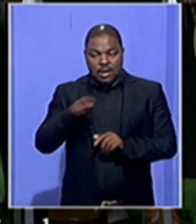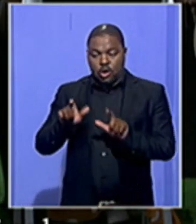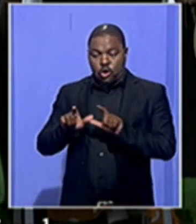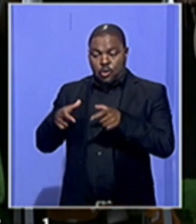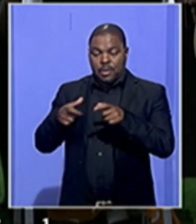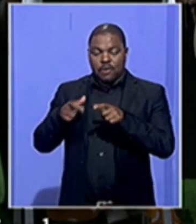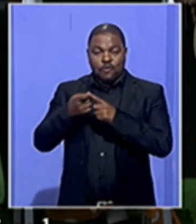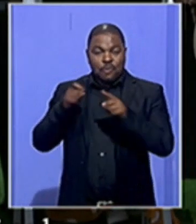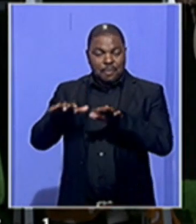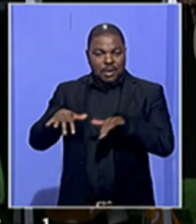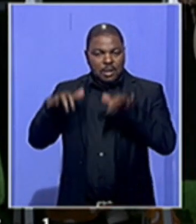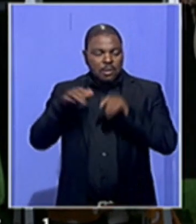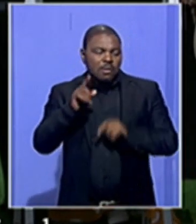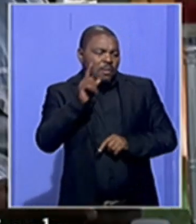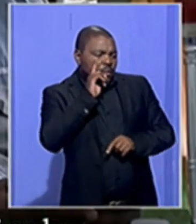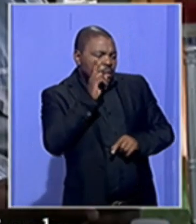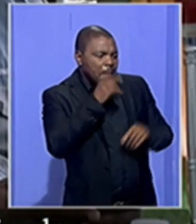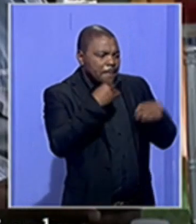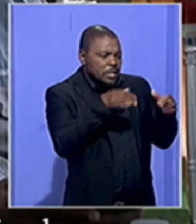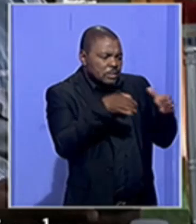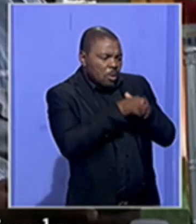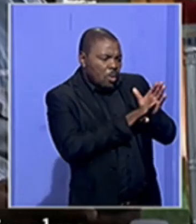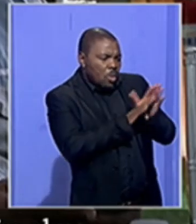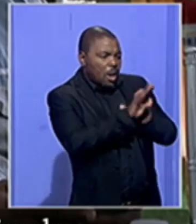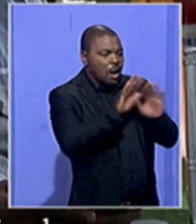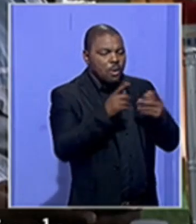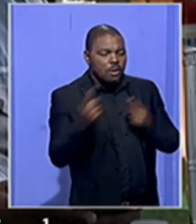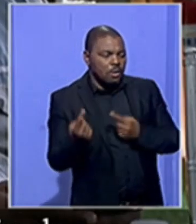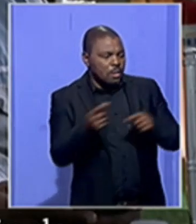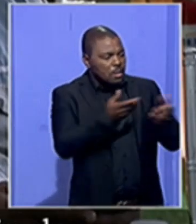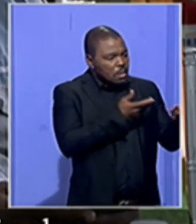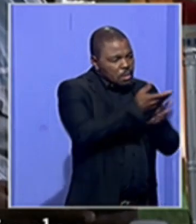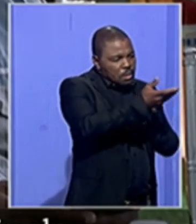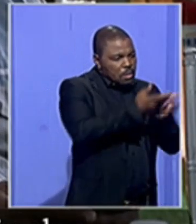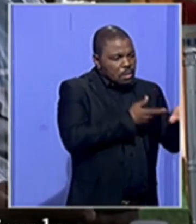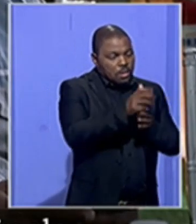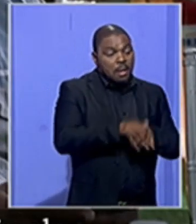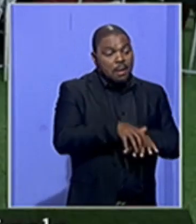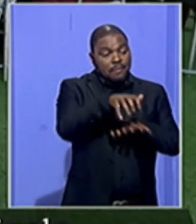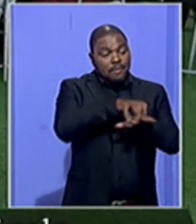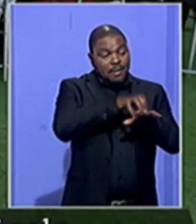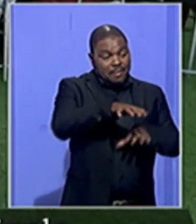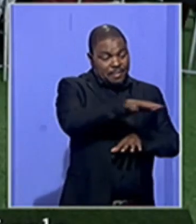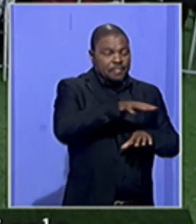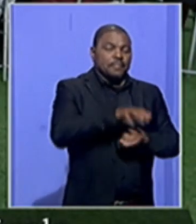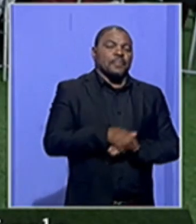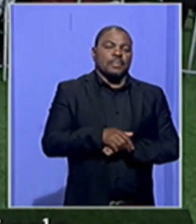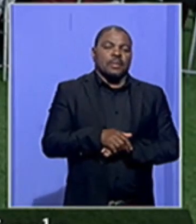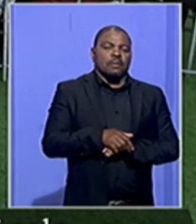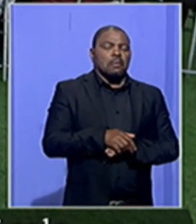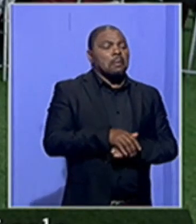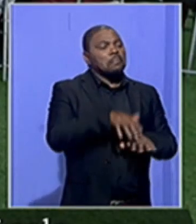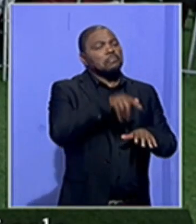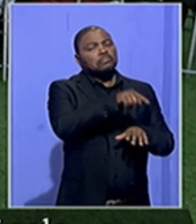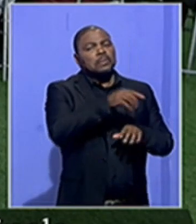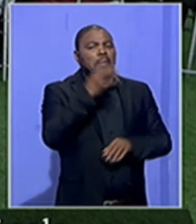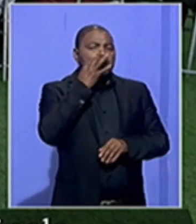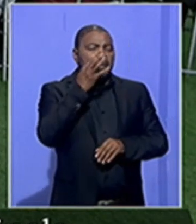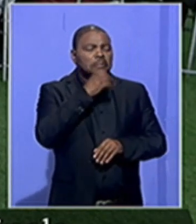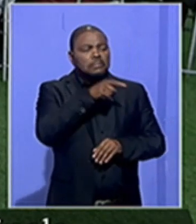le ntshetsopele ya dikgwebo tse nyane e buisanang le dikgwebo tsena lekaleng la temo. Dihwai tsena di qollotse hara tse